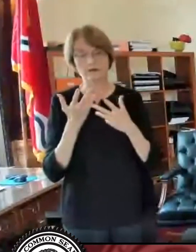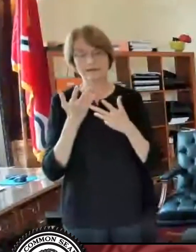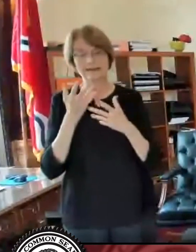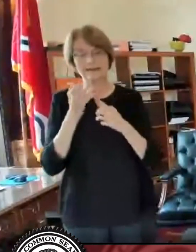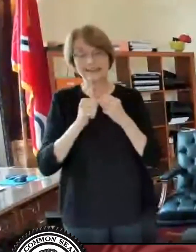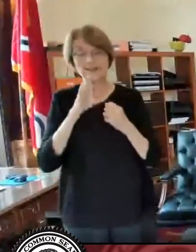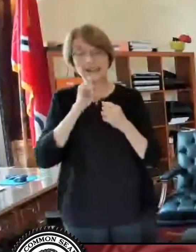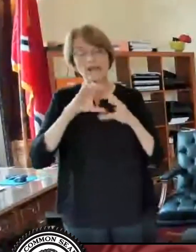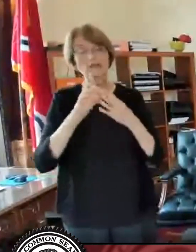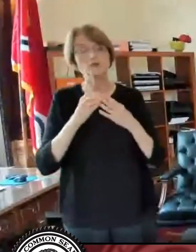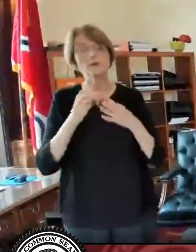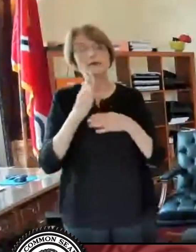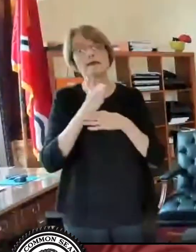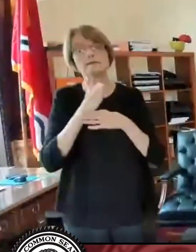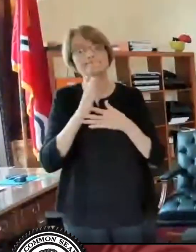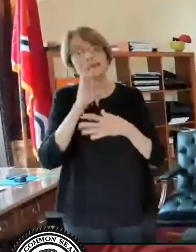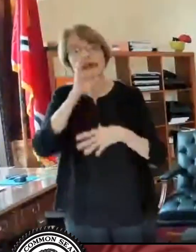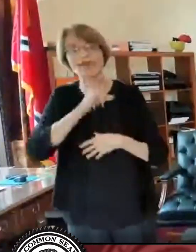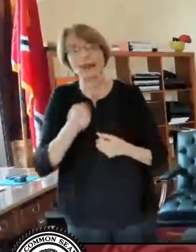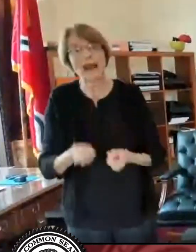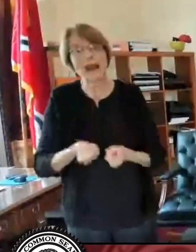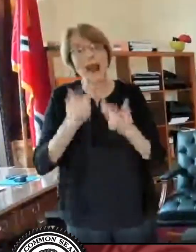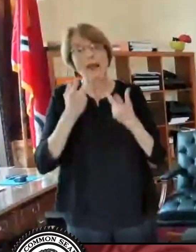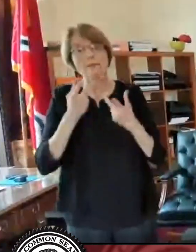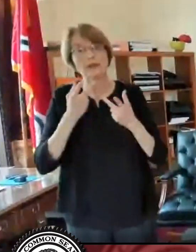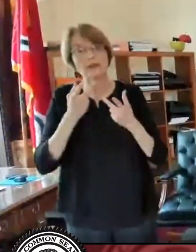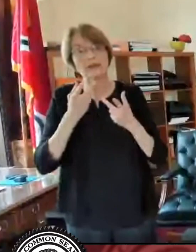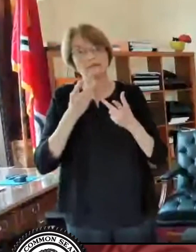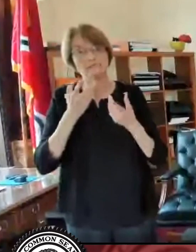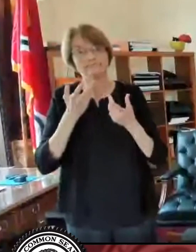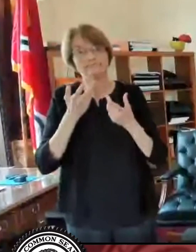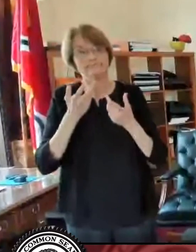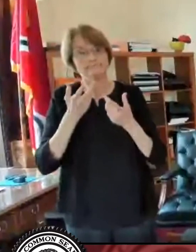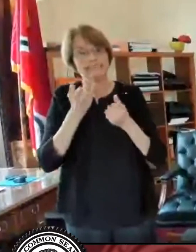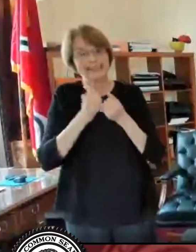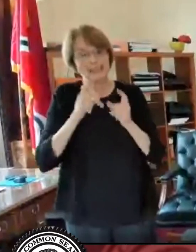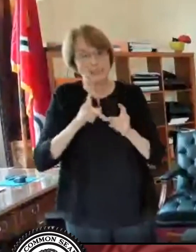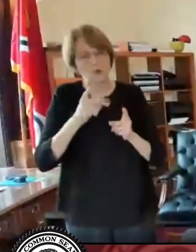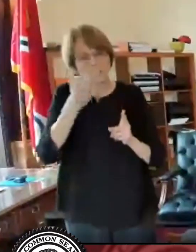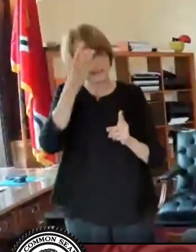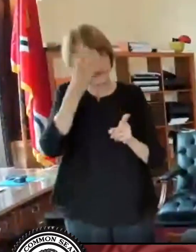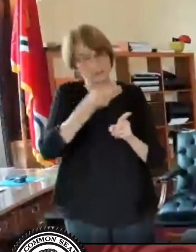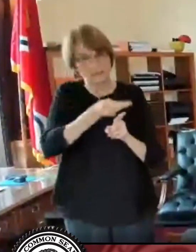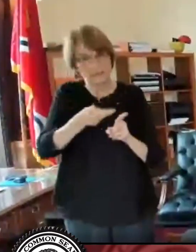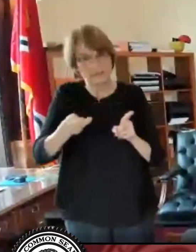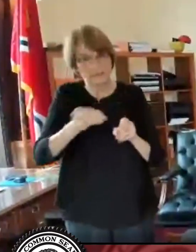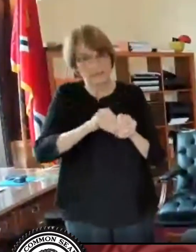age group, 10 and under, 10 to 19, 20s,